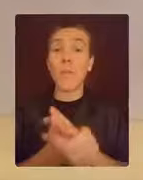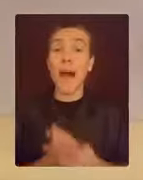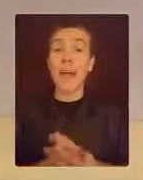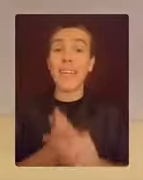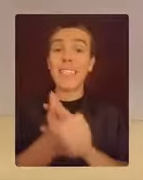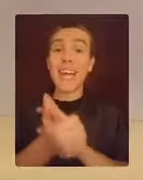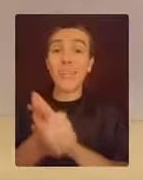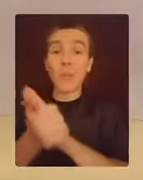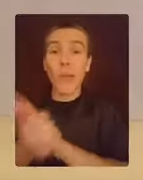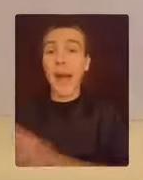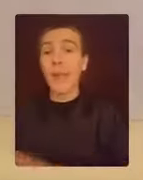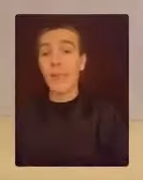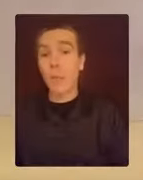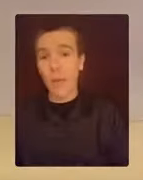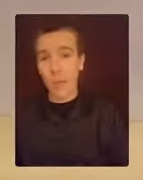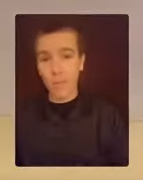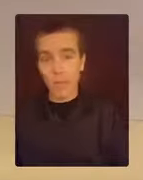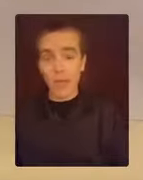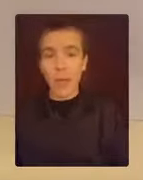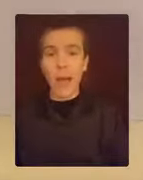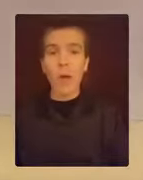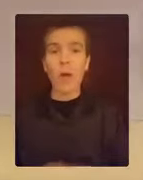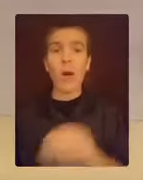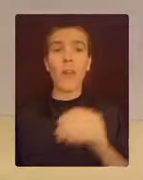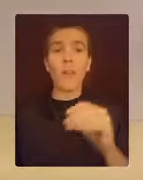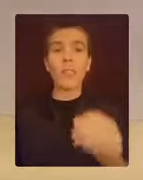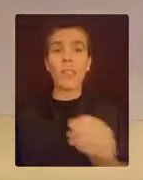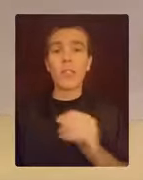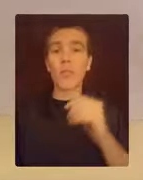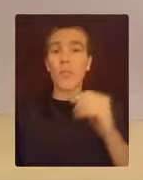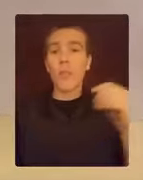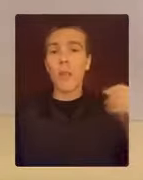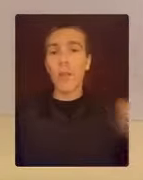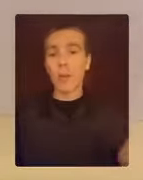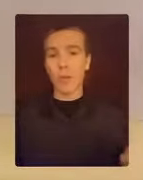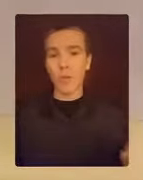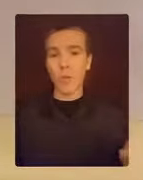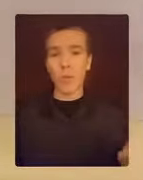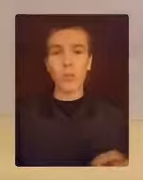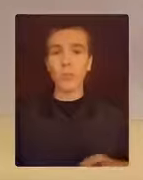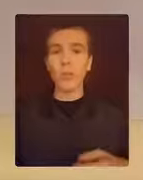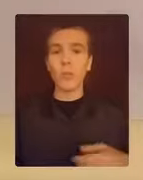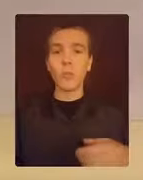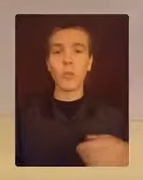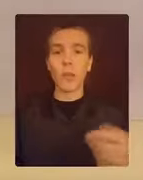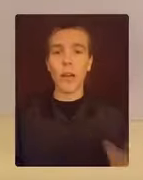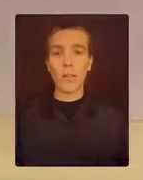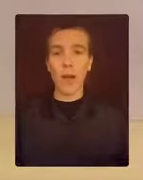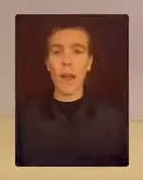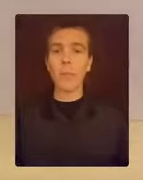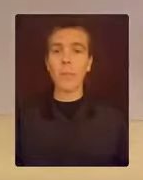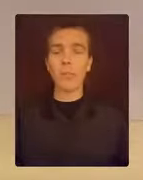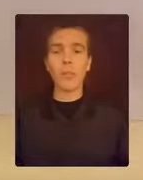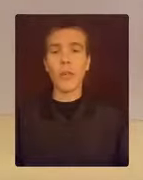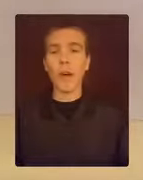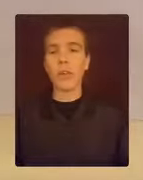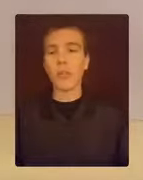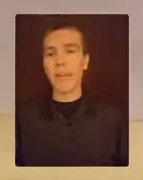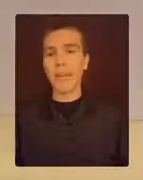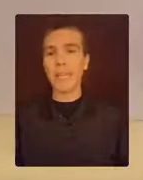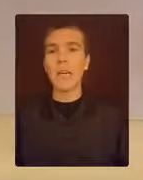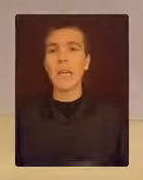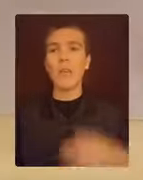your mind takes reality with it. Now, this is just for beginners. Once you are able to do it